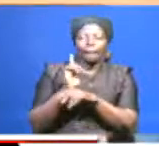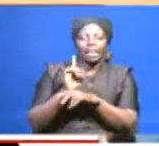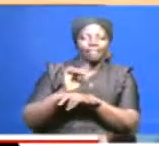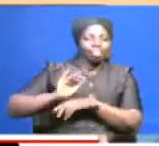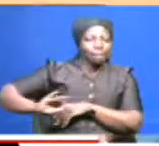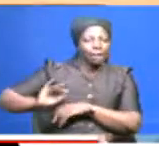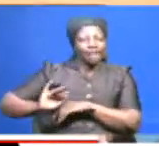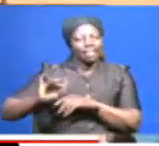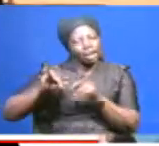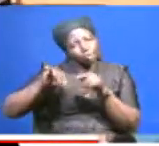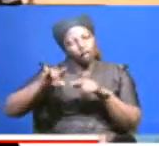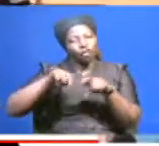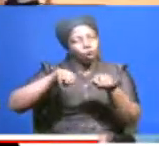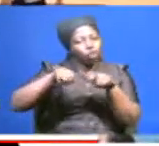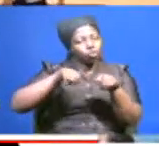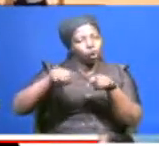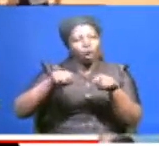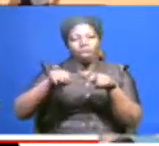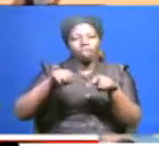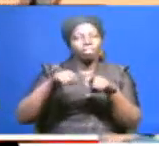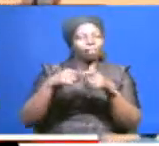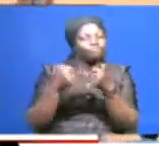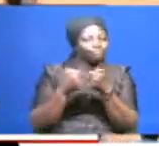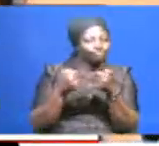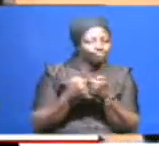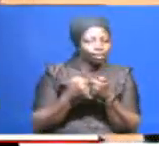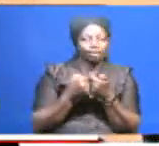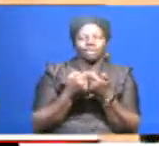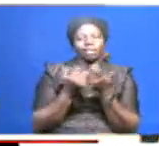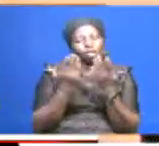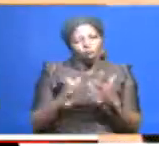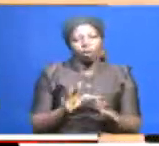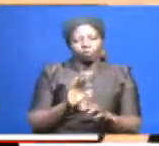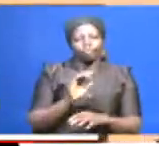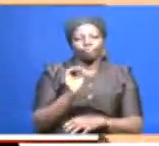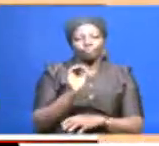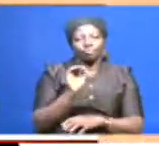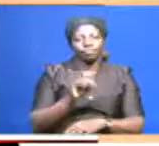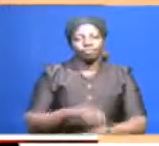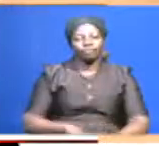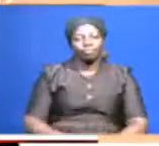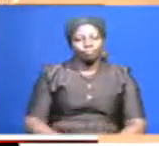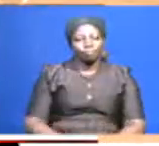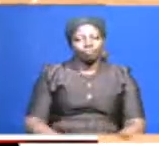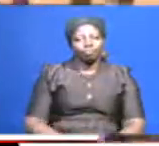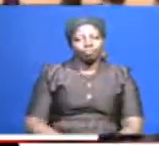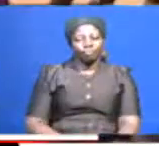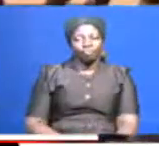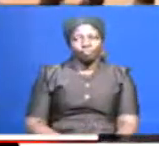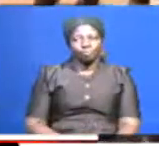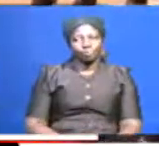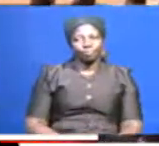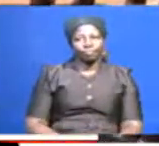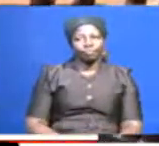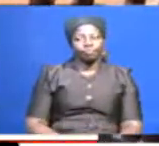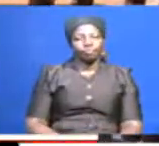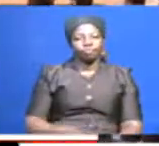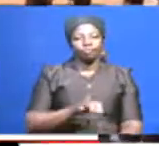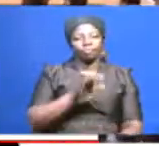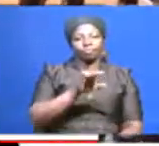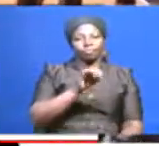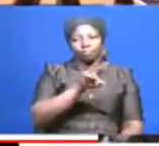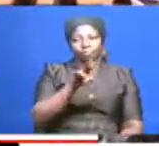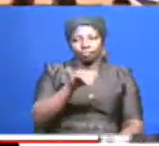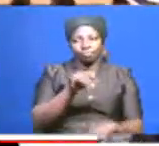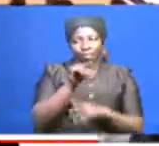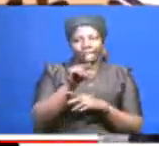go. And that's what Steve Kerr was talking about. Fox searching. Now, jump shot. That's his. Curry was devastating